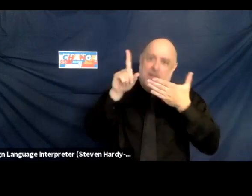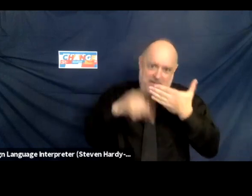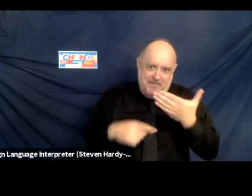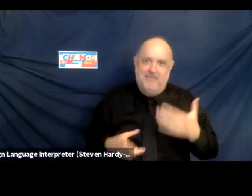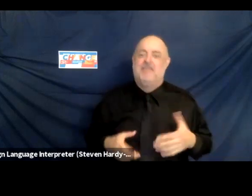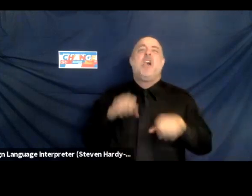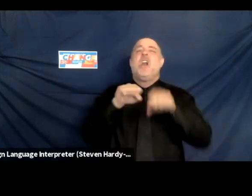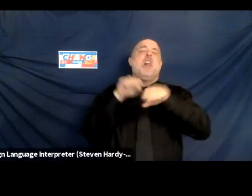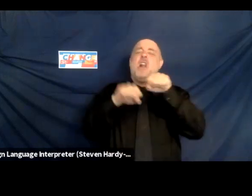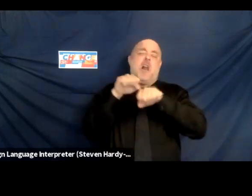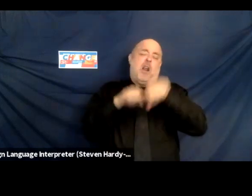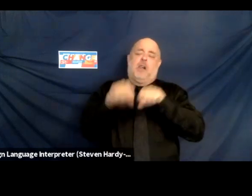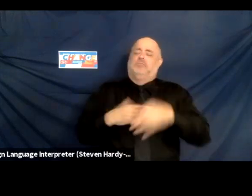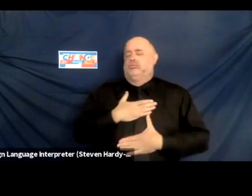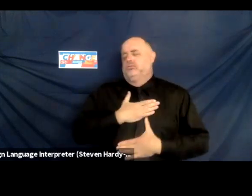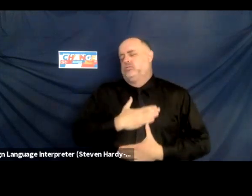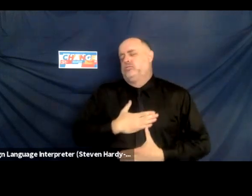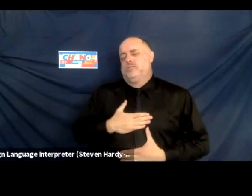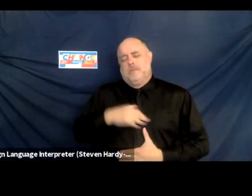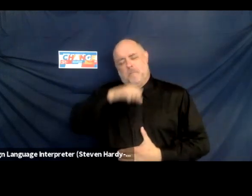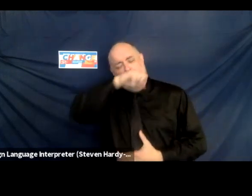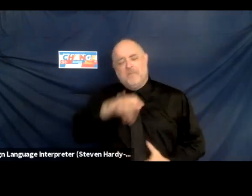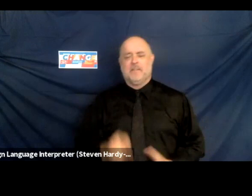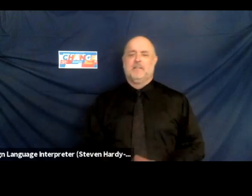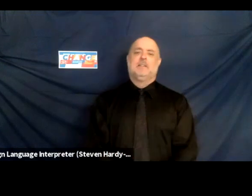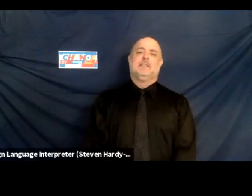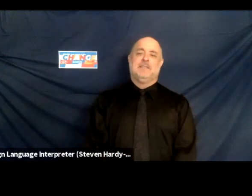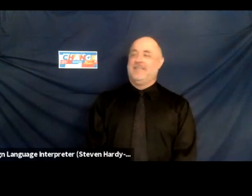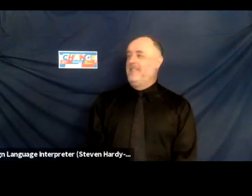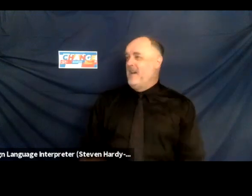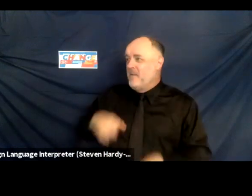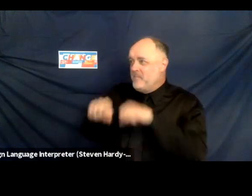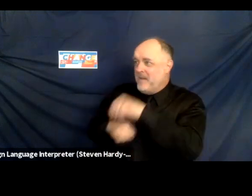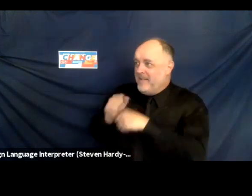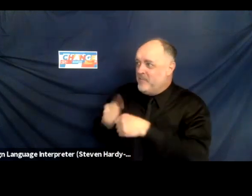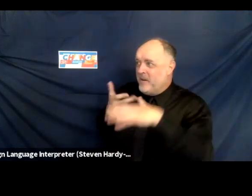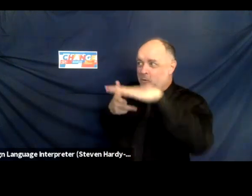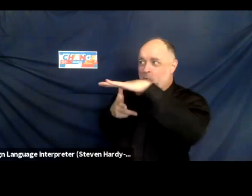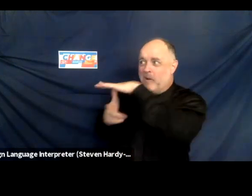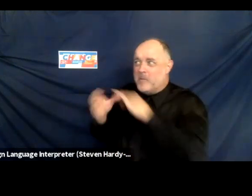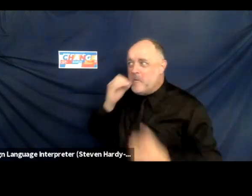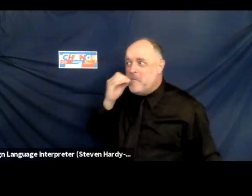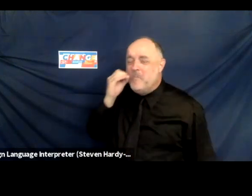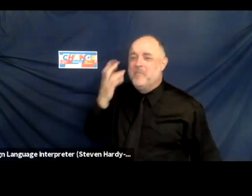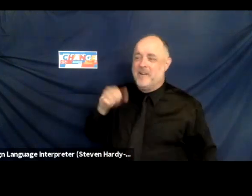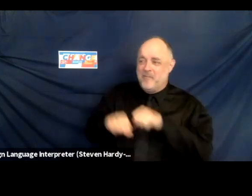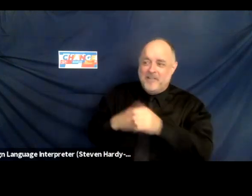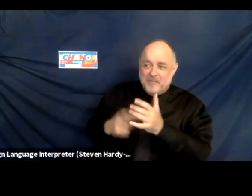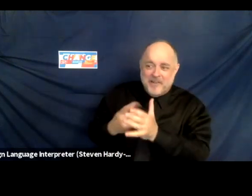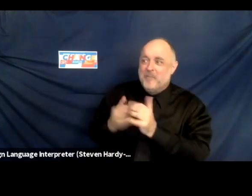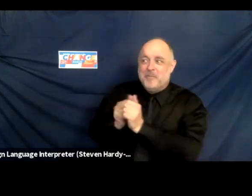of San Francisco on his bike. And we have a bike that hangs in my garage that he rides sometimes. And he comes